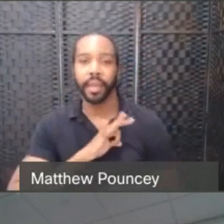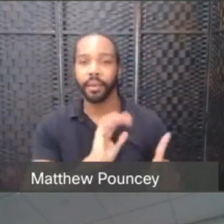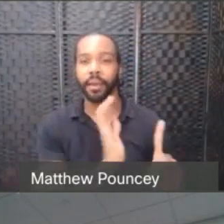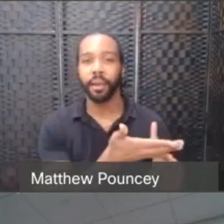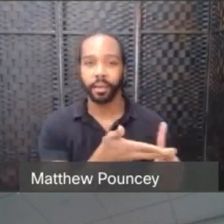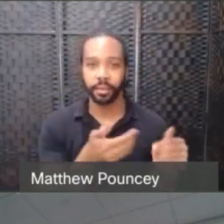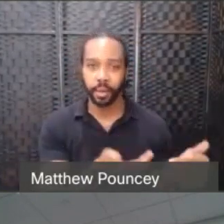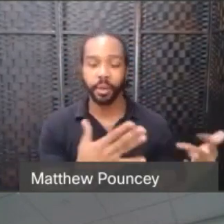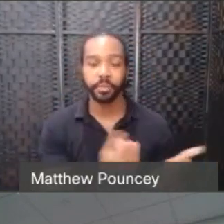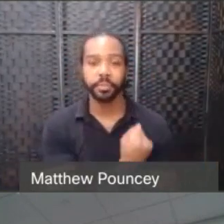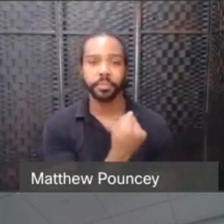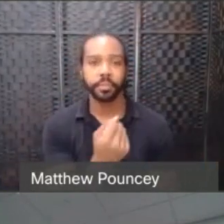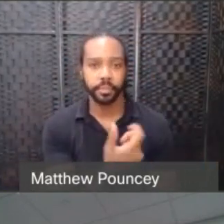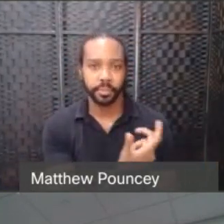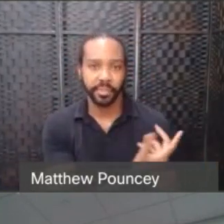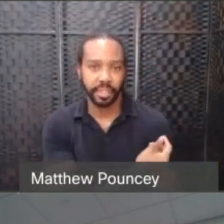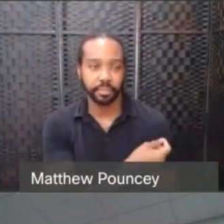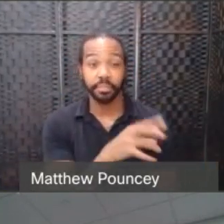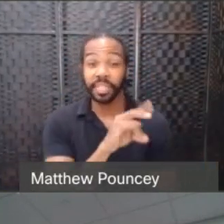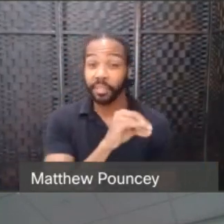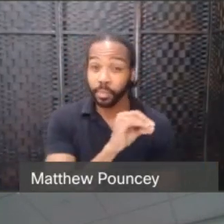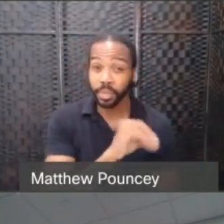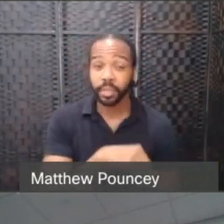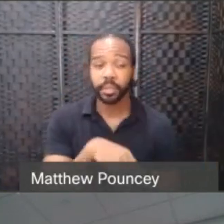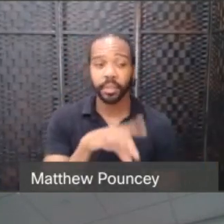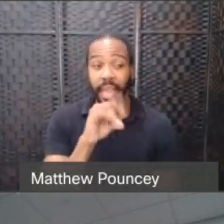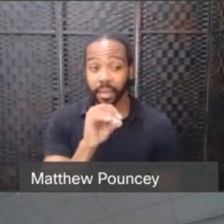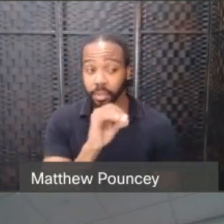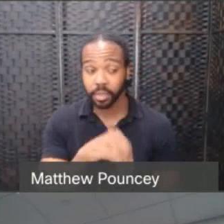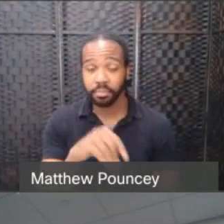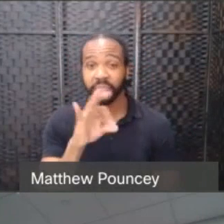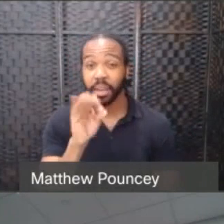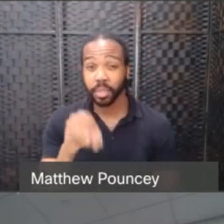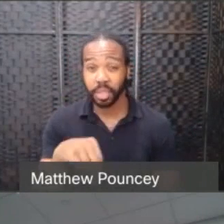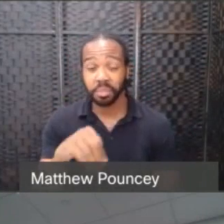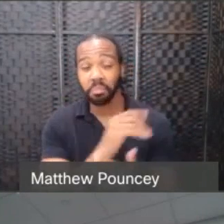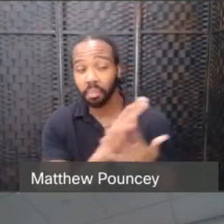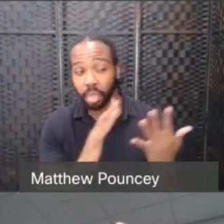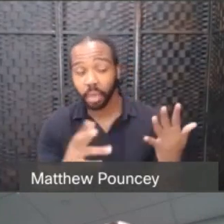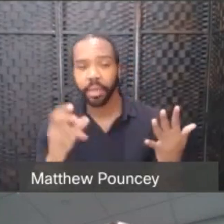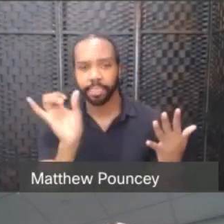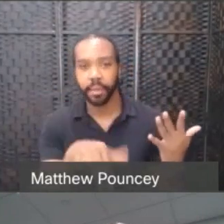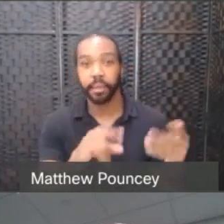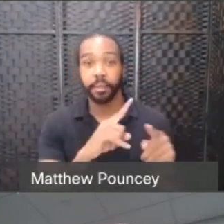vaccinated. So if it was 70%, 80%, 90%, et cetera. So we did that, and that